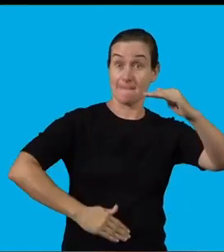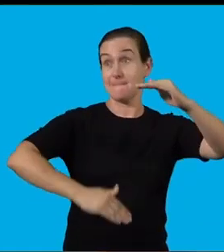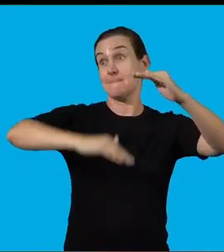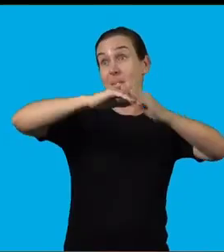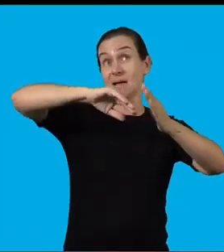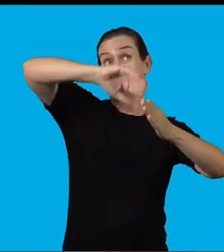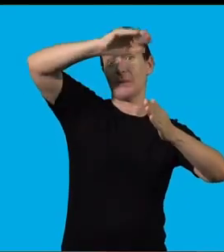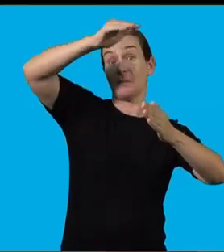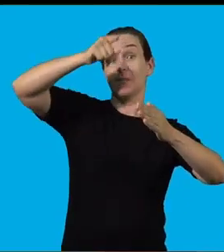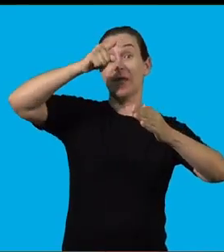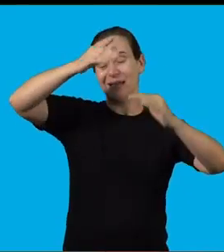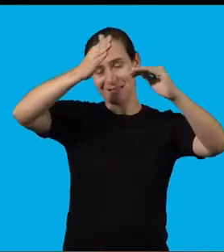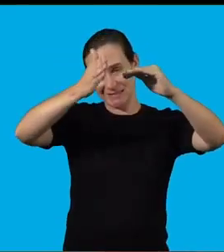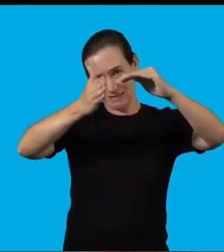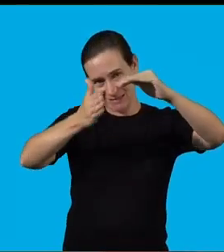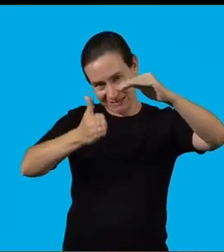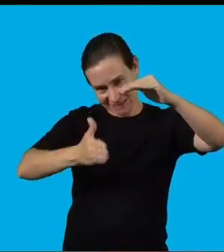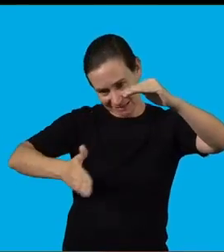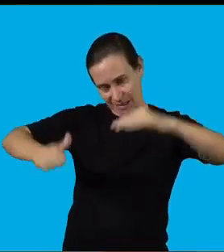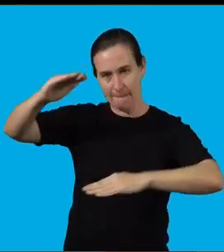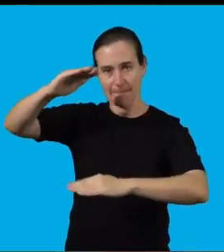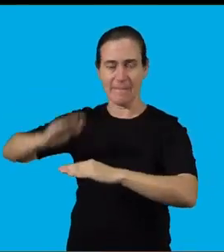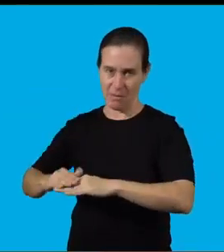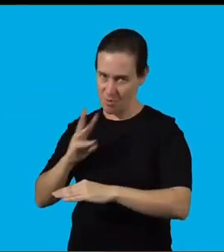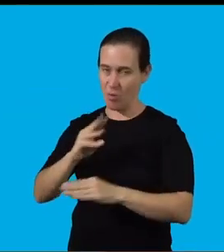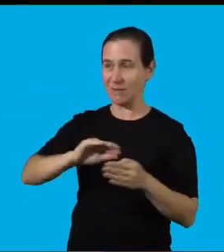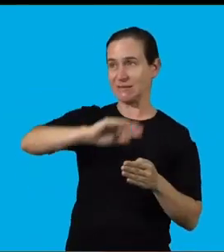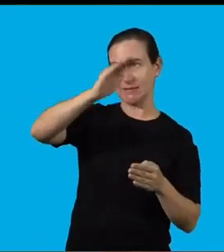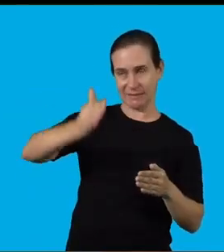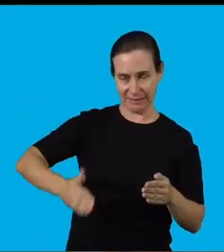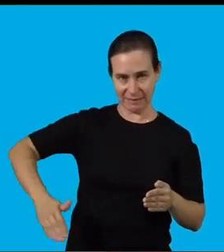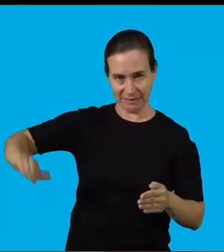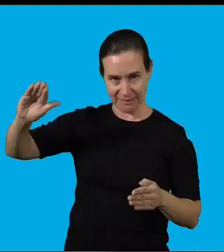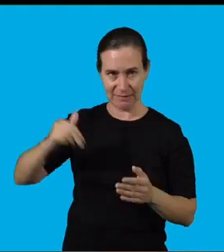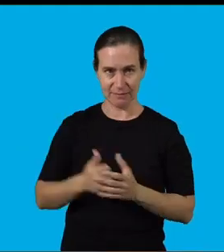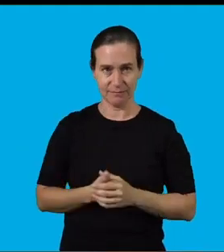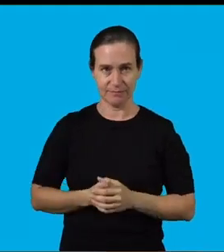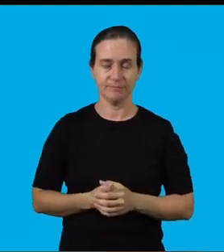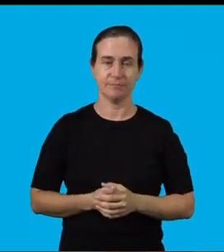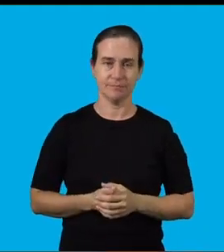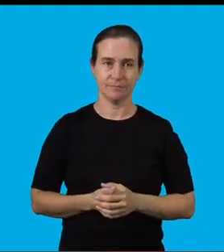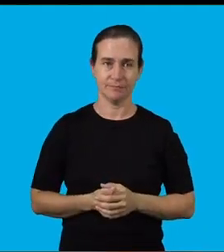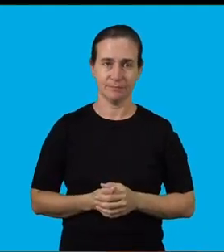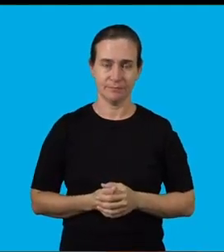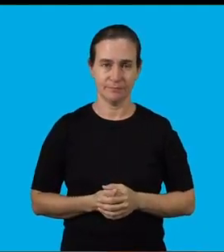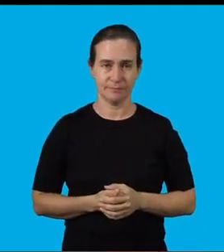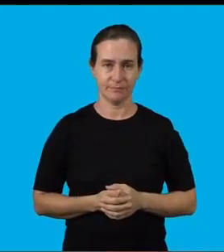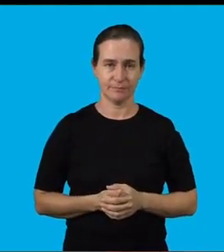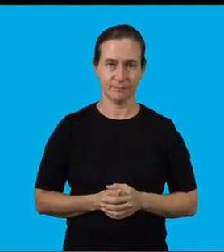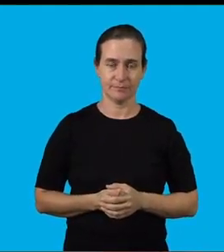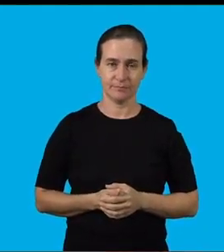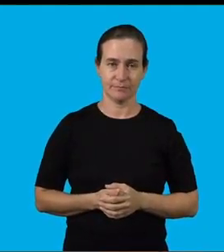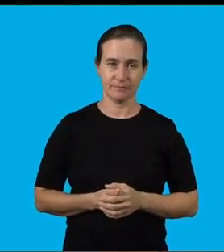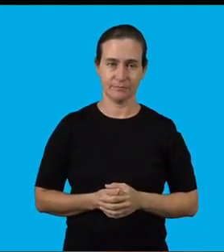first a maximum turning point and then curves down and has a minimum turning point. So we have a maximum turning point followed by a